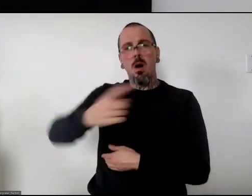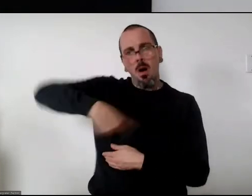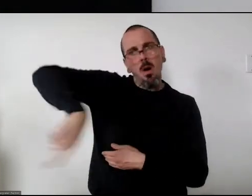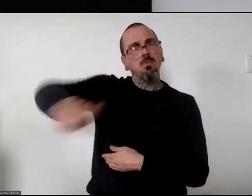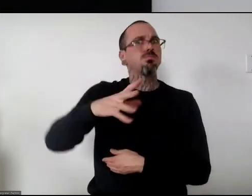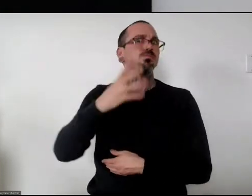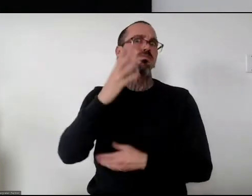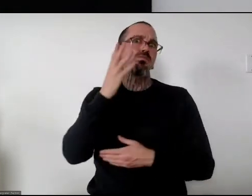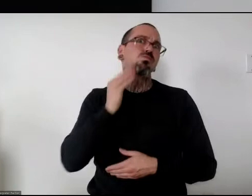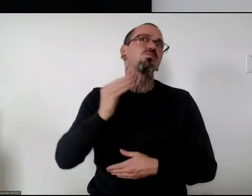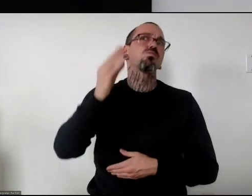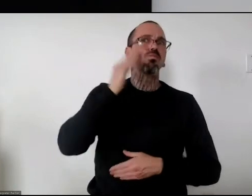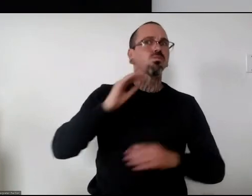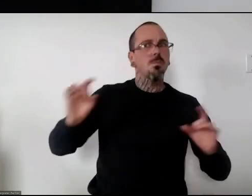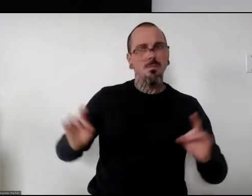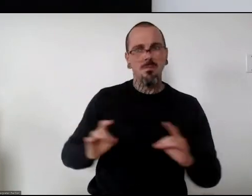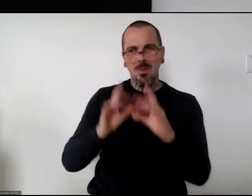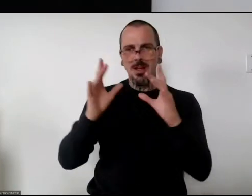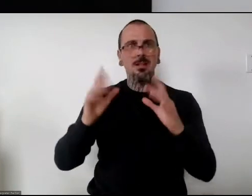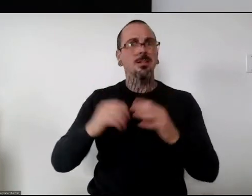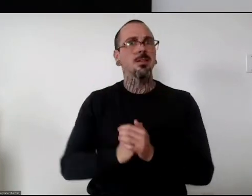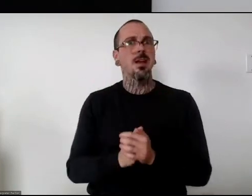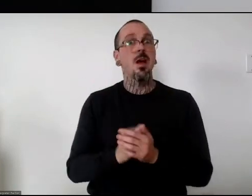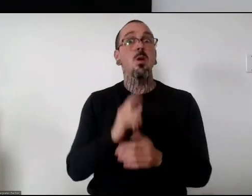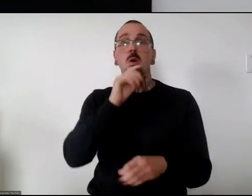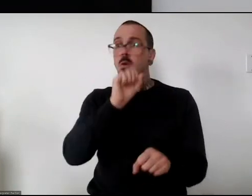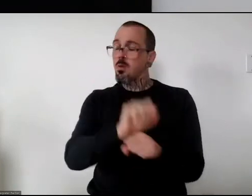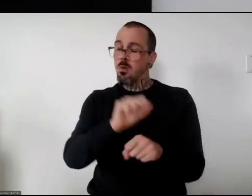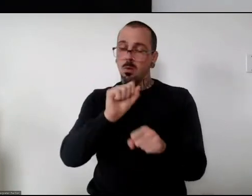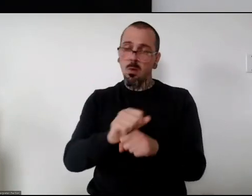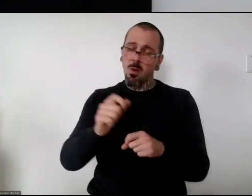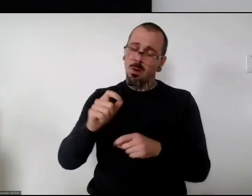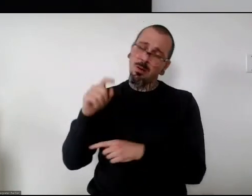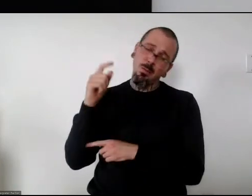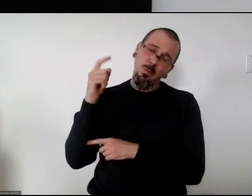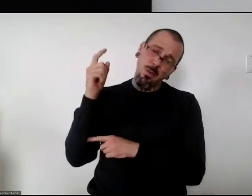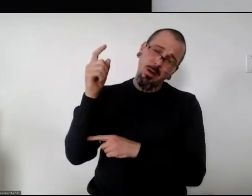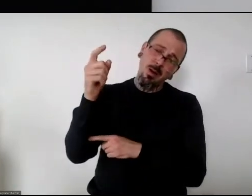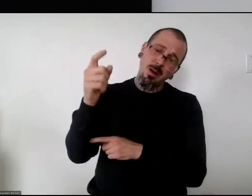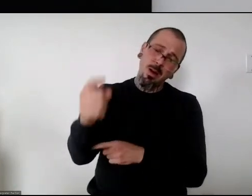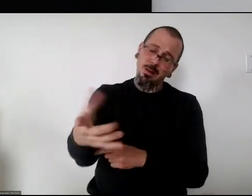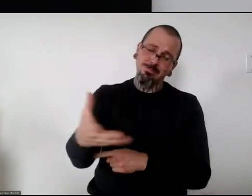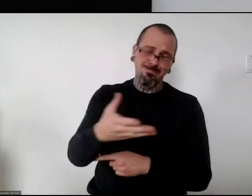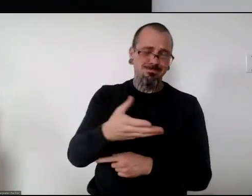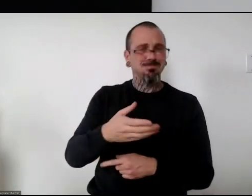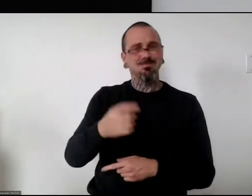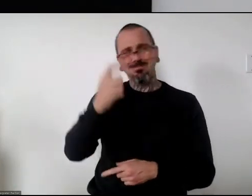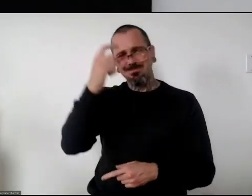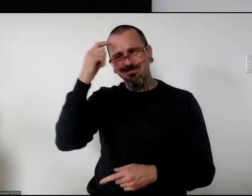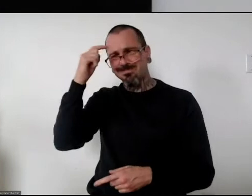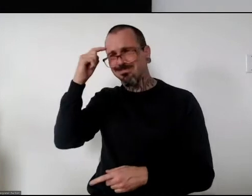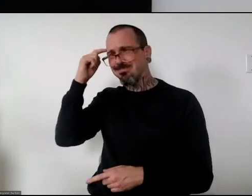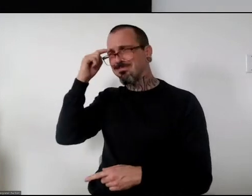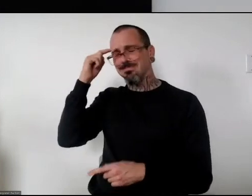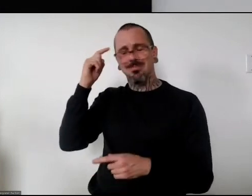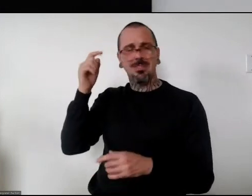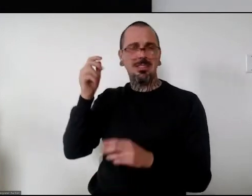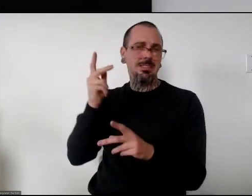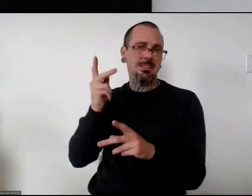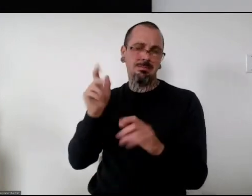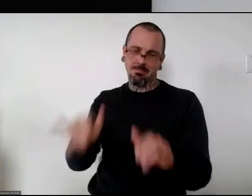lasting implications that are far-reaching and pervasive. These statistics represent real